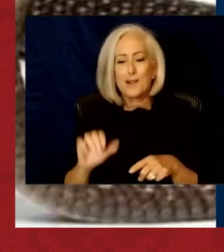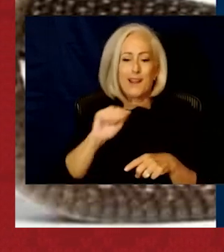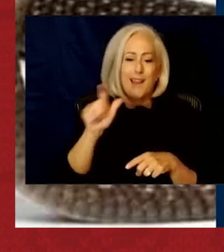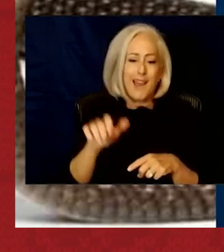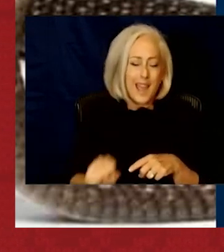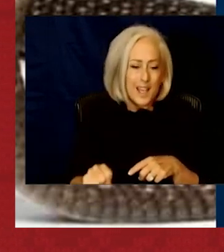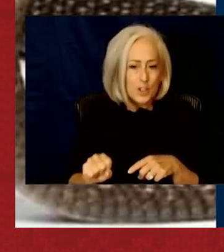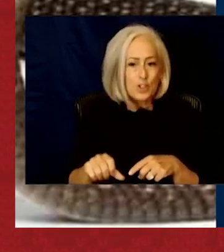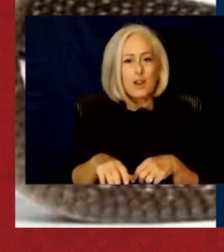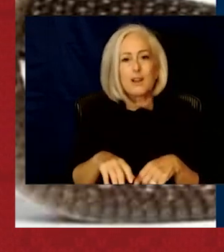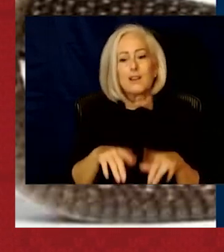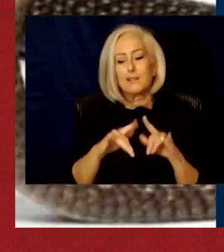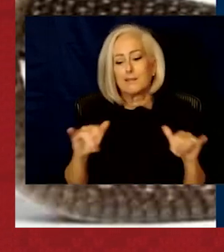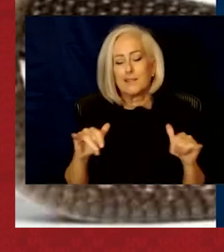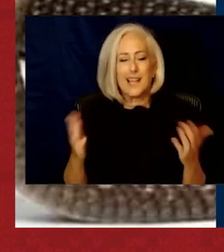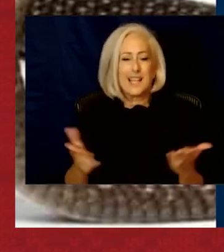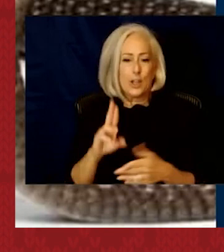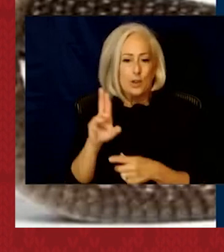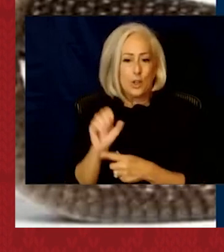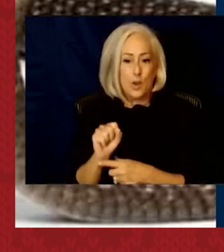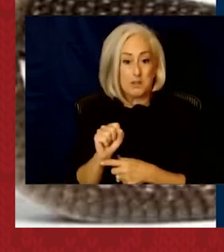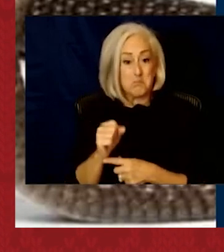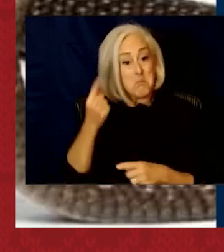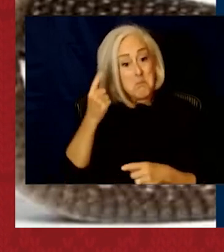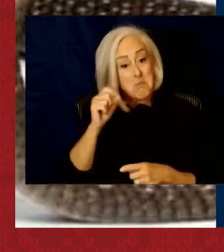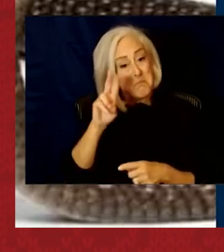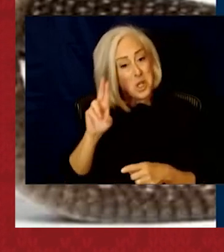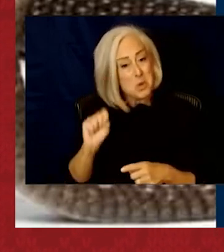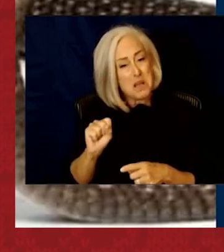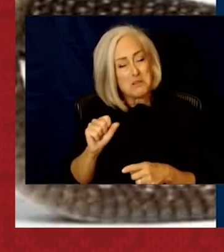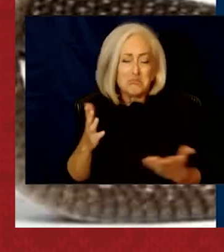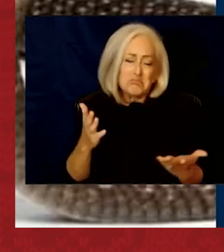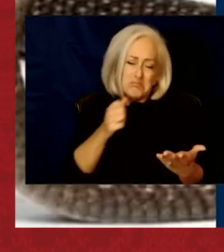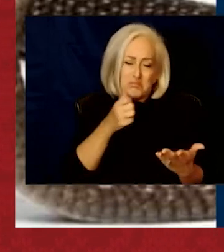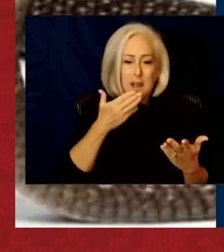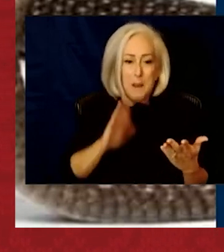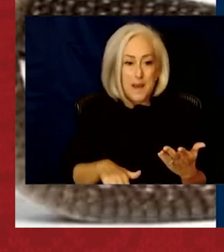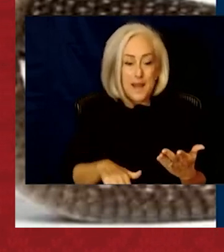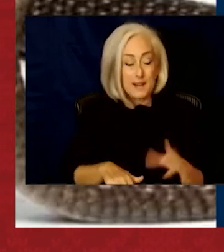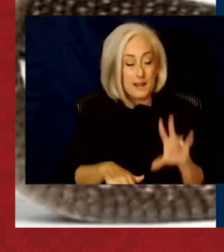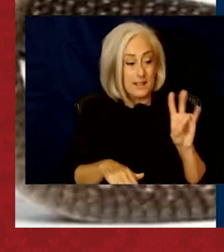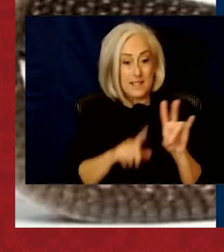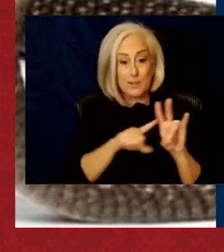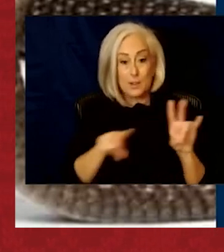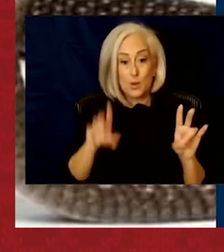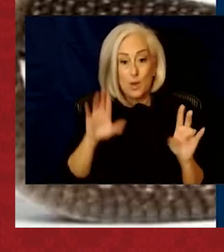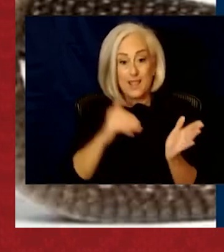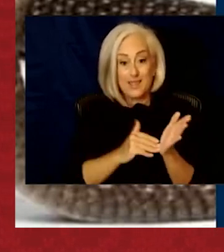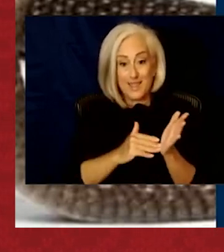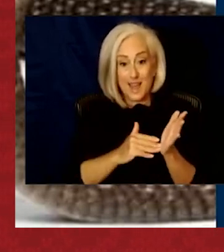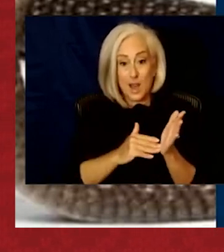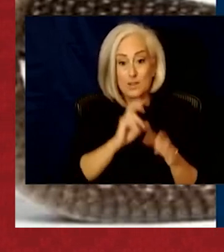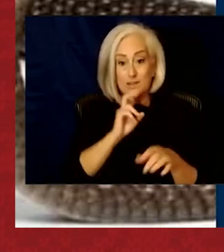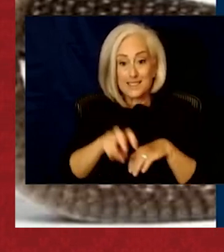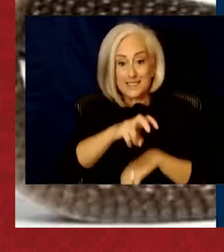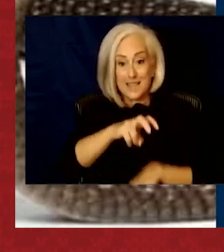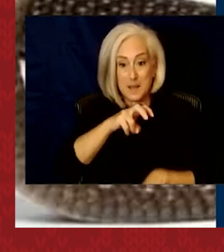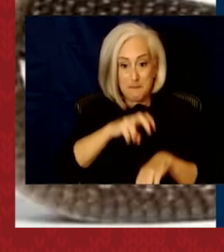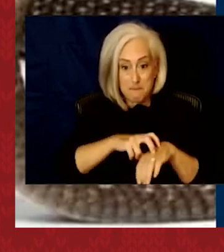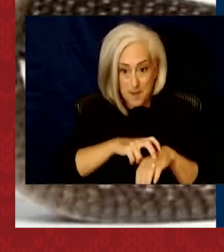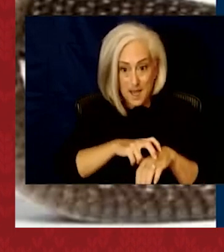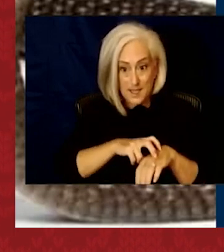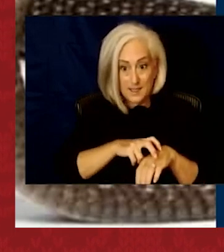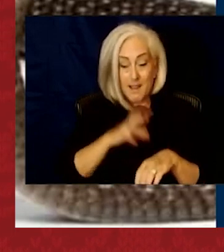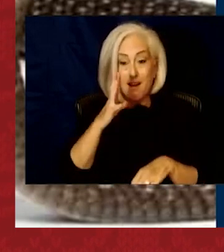States. But in the U.S., it's not quite so bad. The CDC reports about 7,000 to 8,000 venomous snake bites a year, with about 5